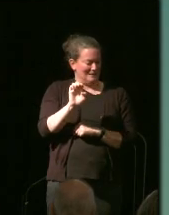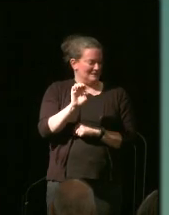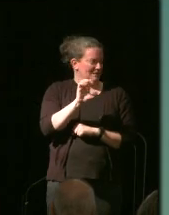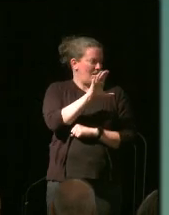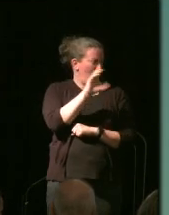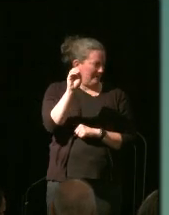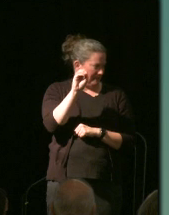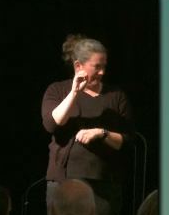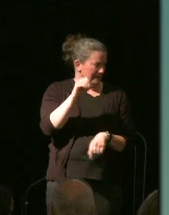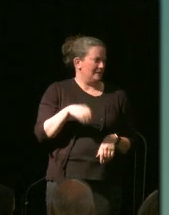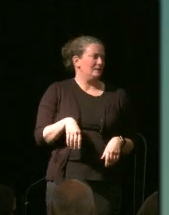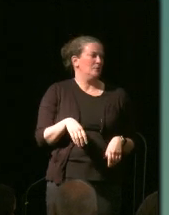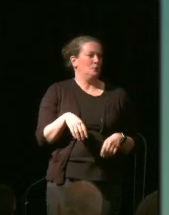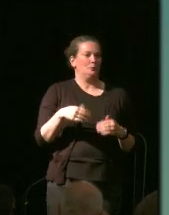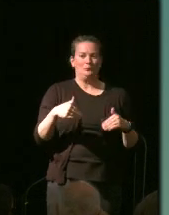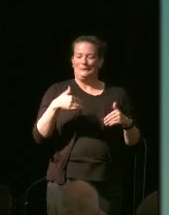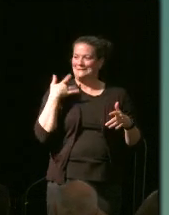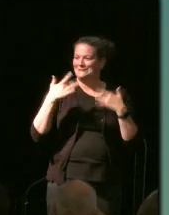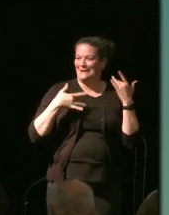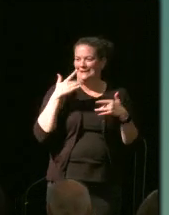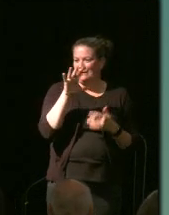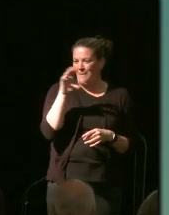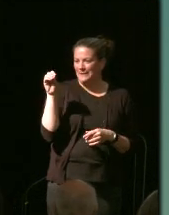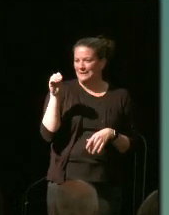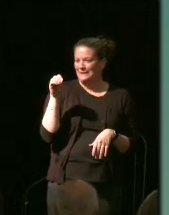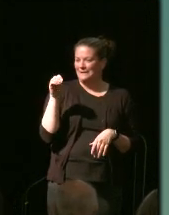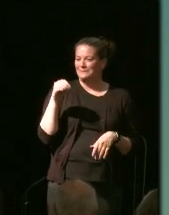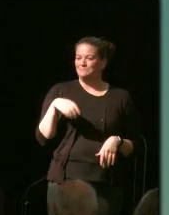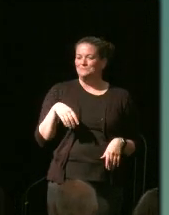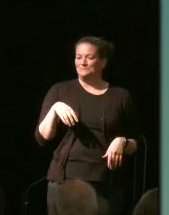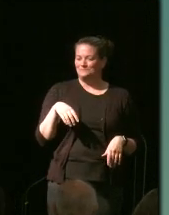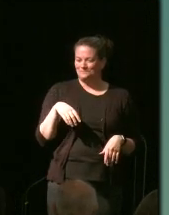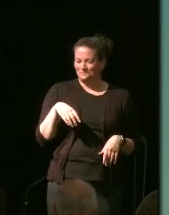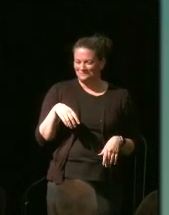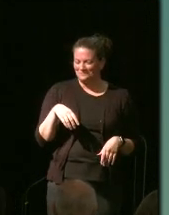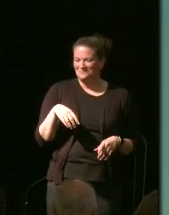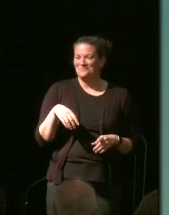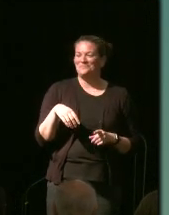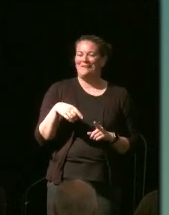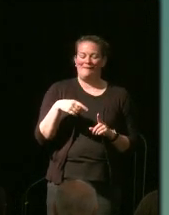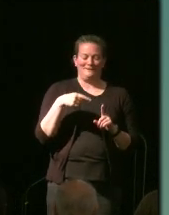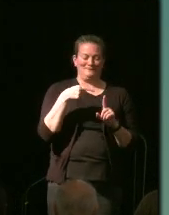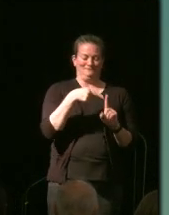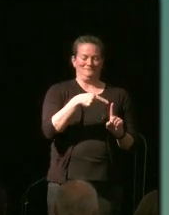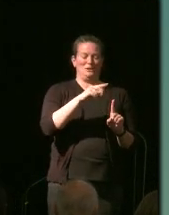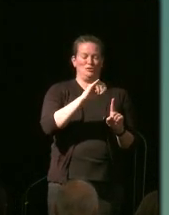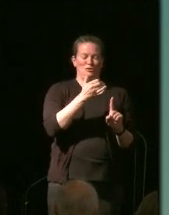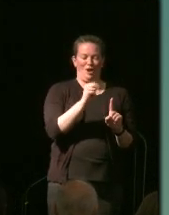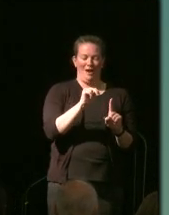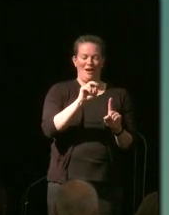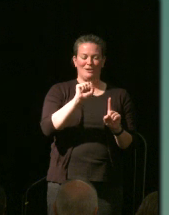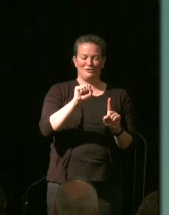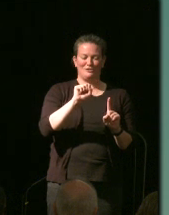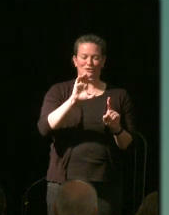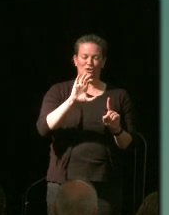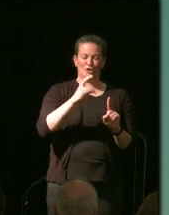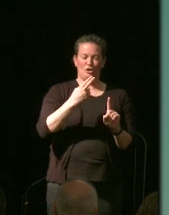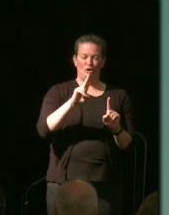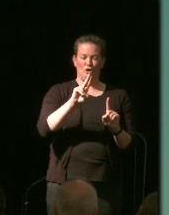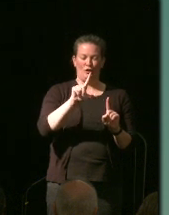and even more exciting is the fact that it's being led by John Sholar, who's become a dear friend over the last couple of years. He has